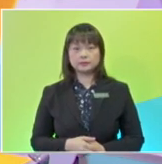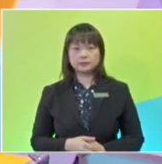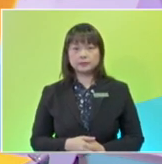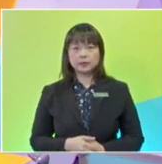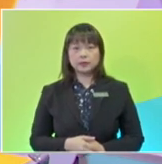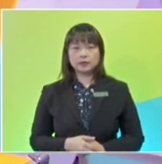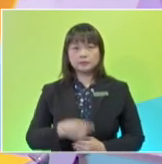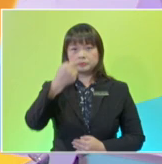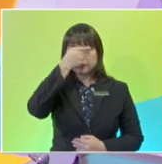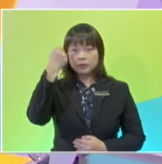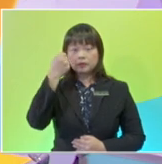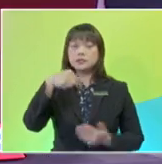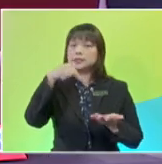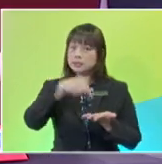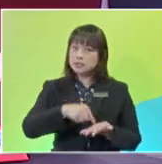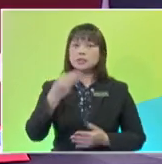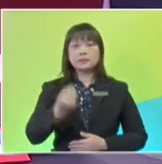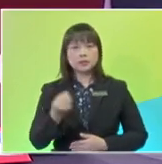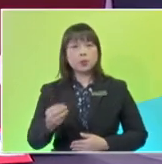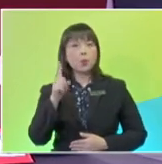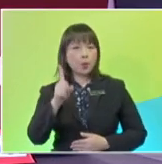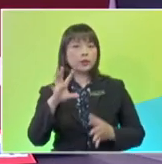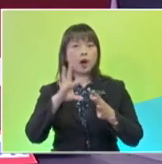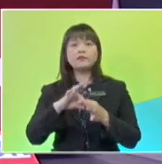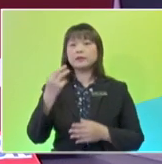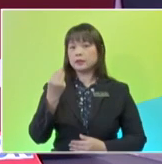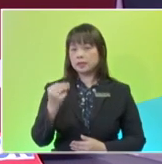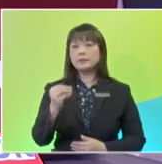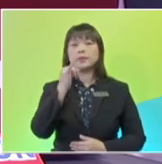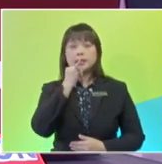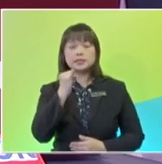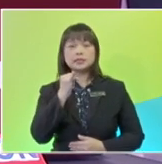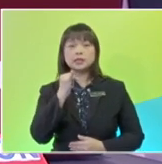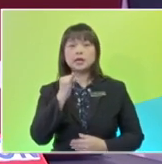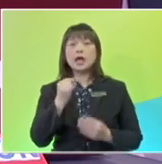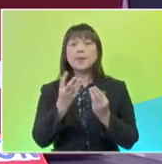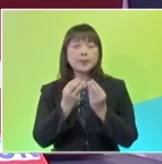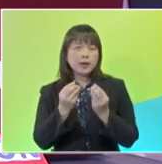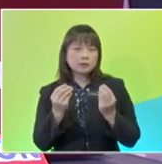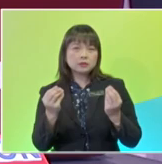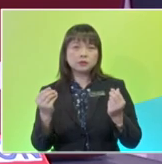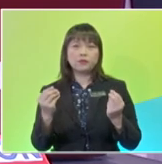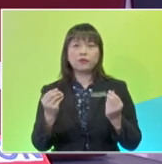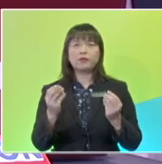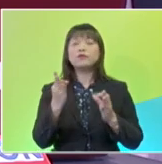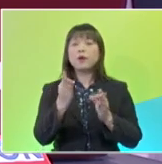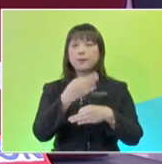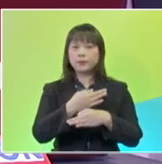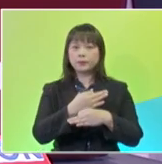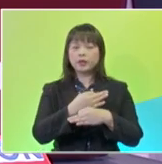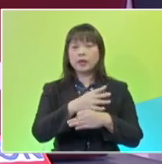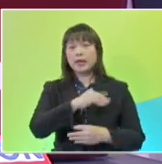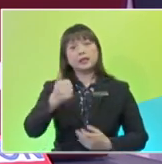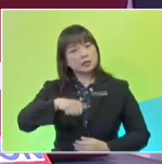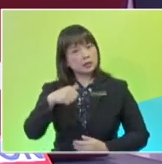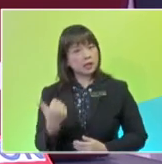So because these materials, mm-hmm. one of them is in powdery form, powdery yes. solid form, mm-hmm. and another one it's a larger